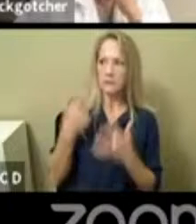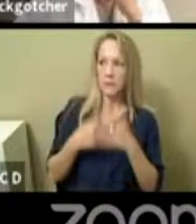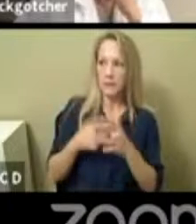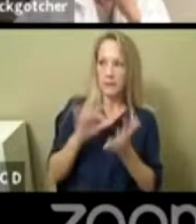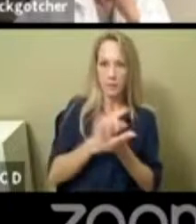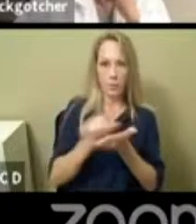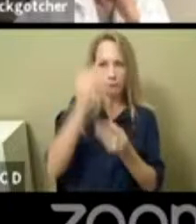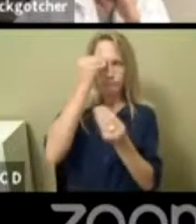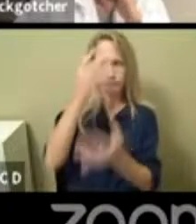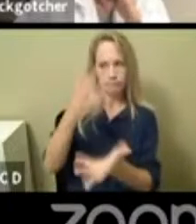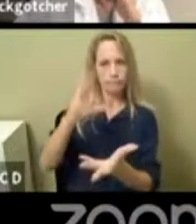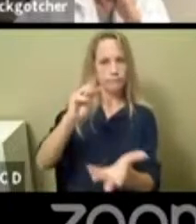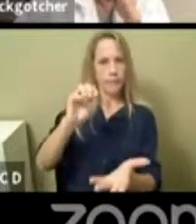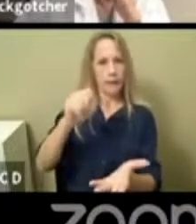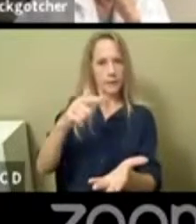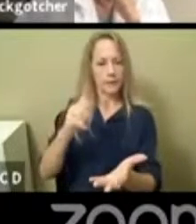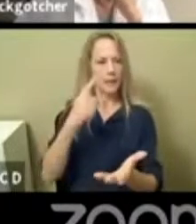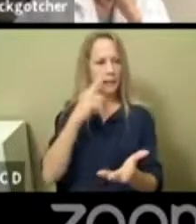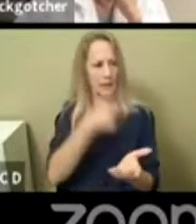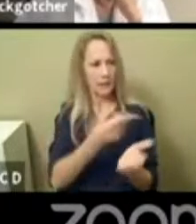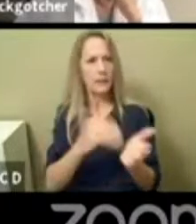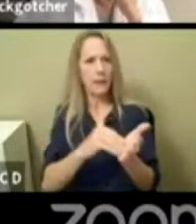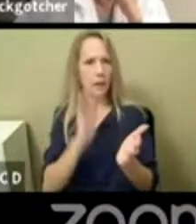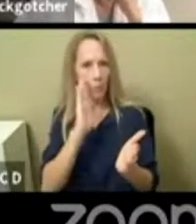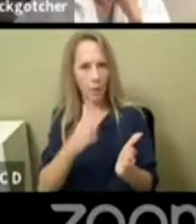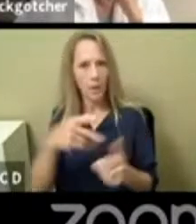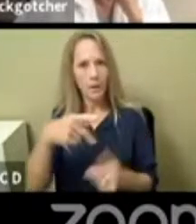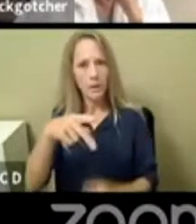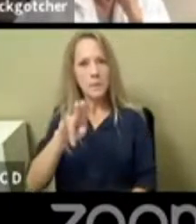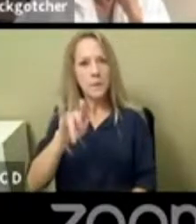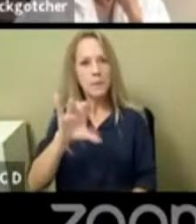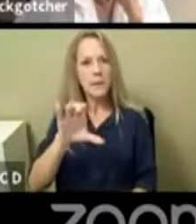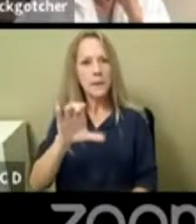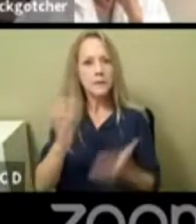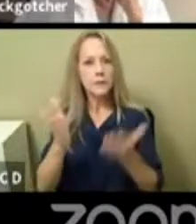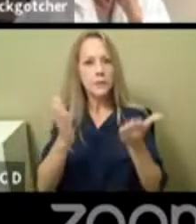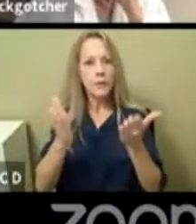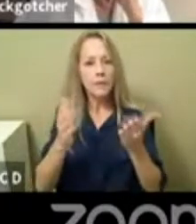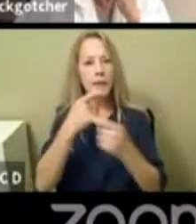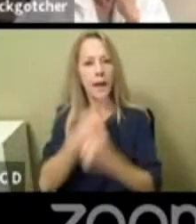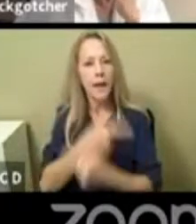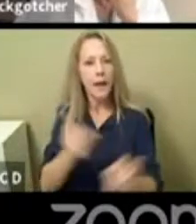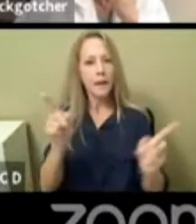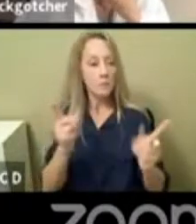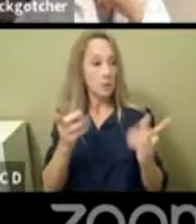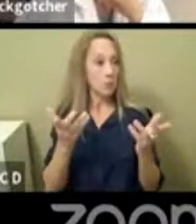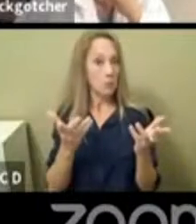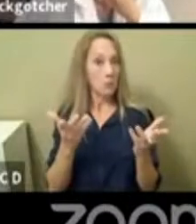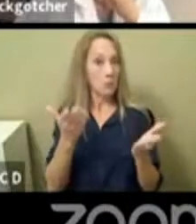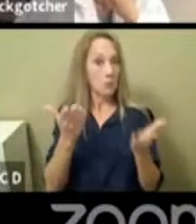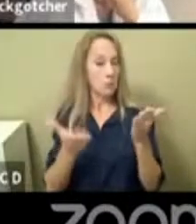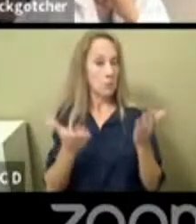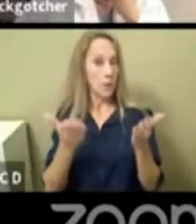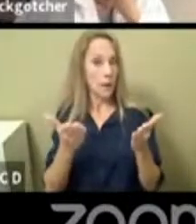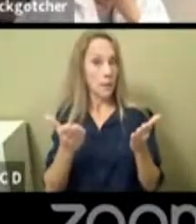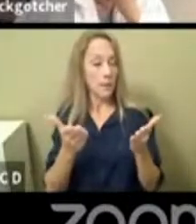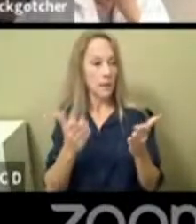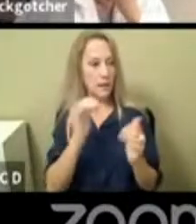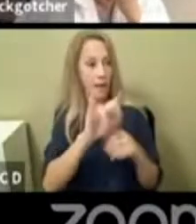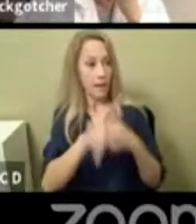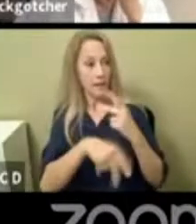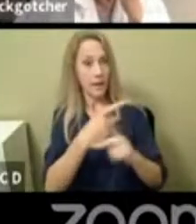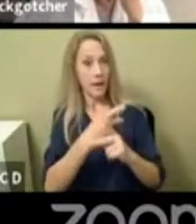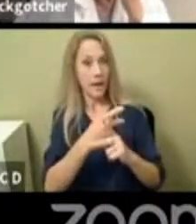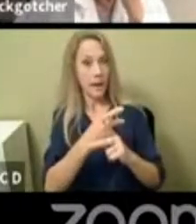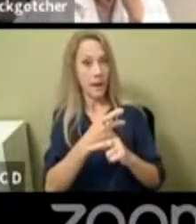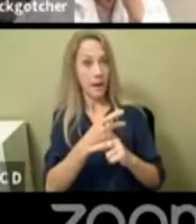again. I think they're working on a public service announcement. So there's that piece. Is there any equivalent? And guys, I'm